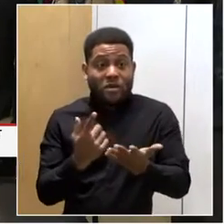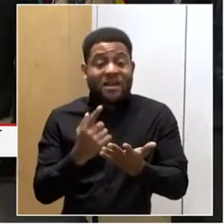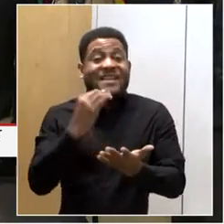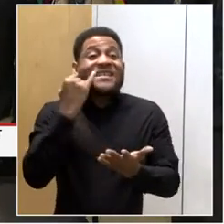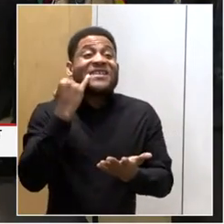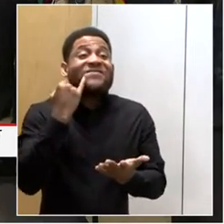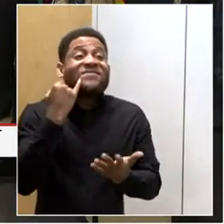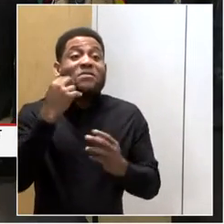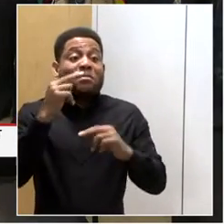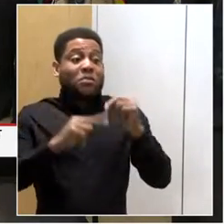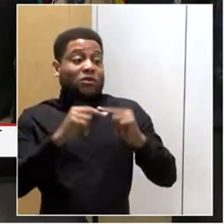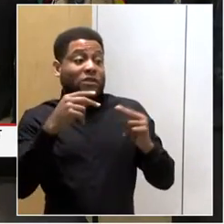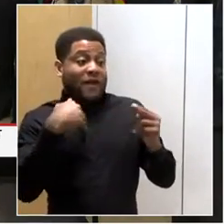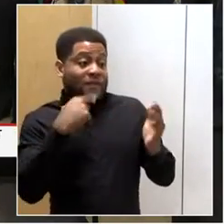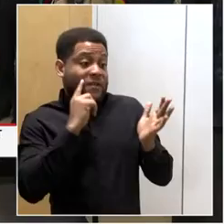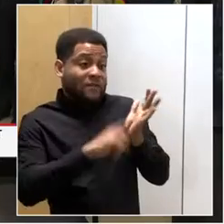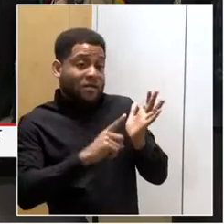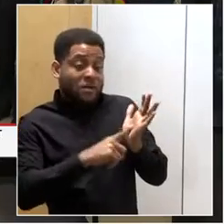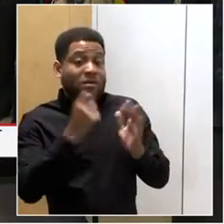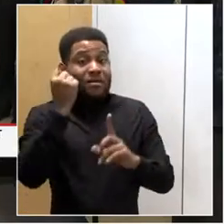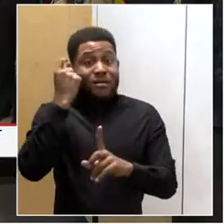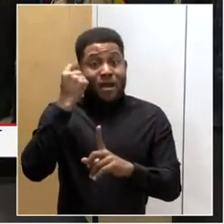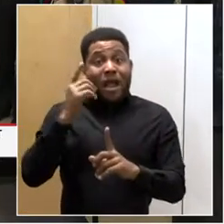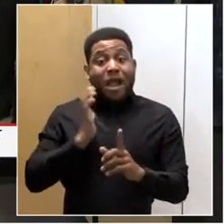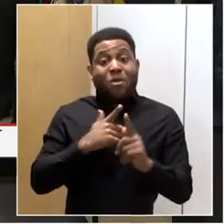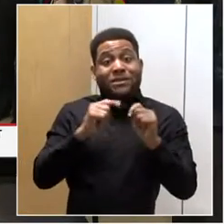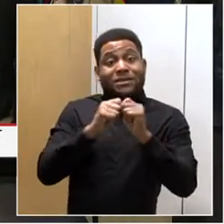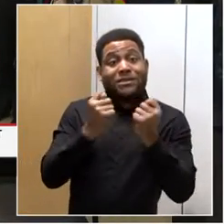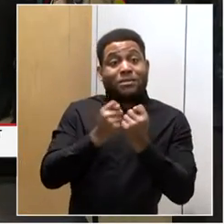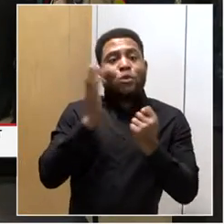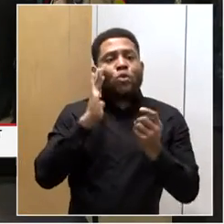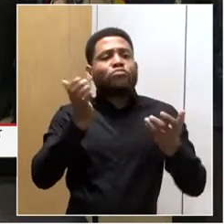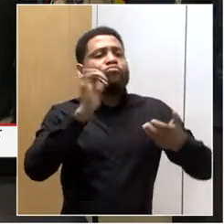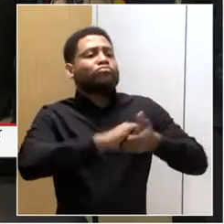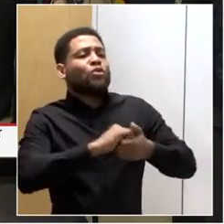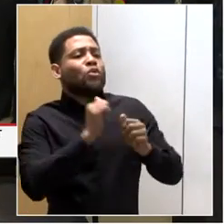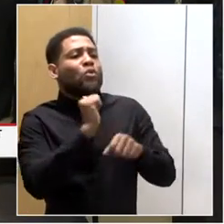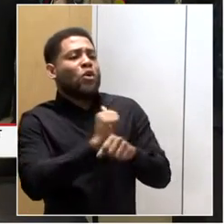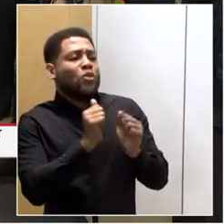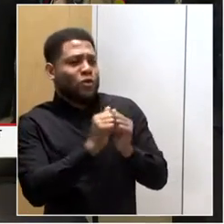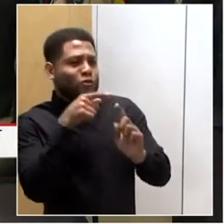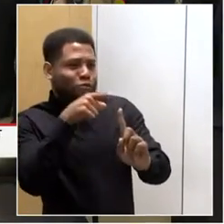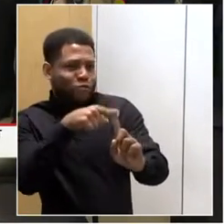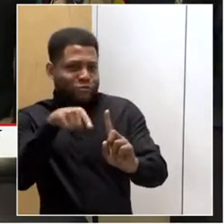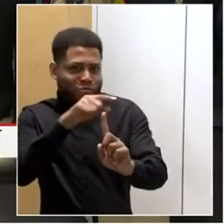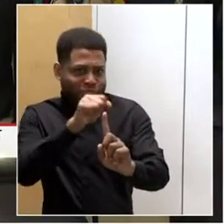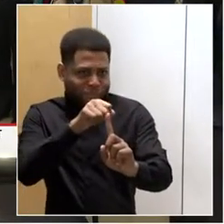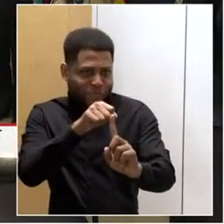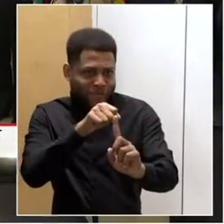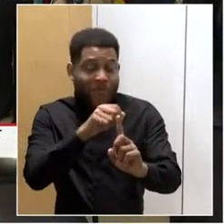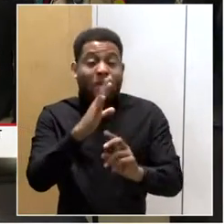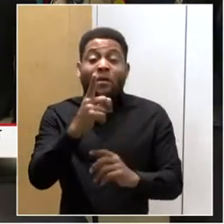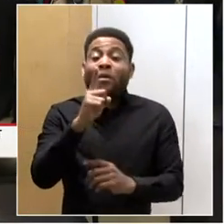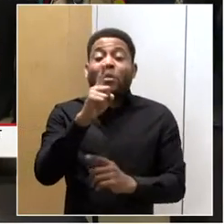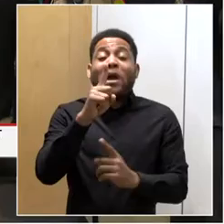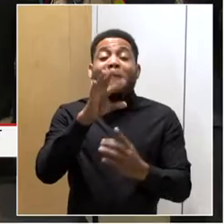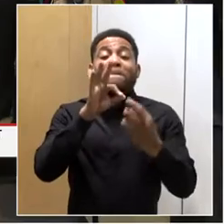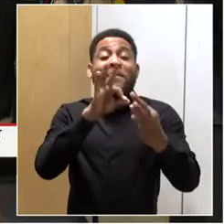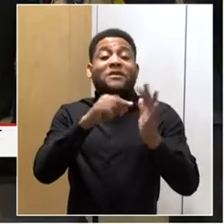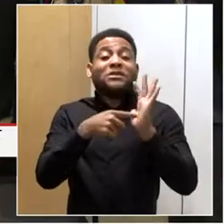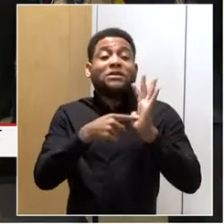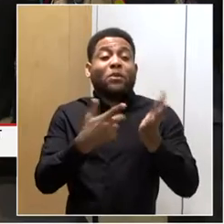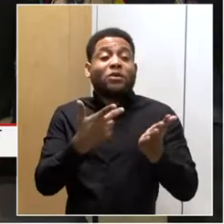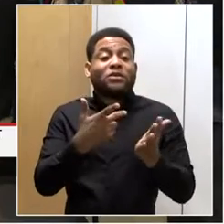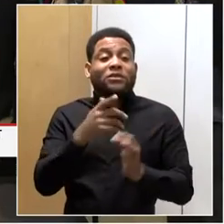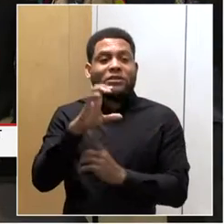you. Our team will work with you. The Capitol Fringe Festival is a perfect example of our goal.